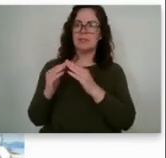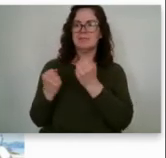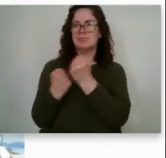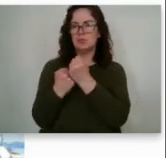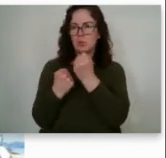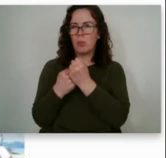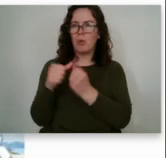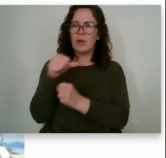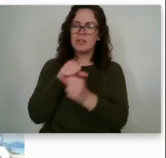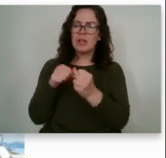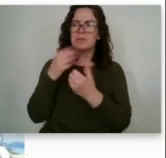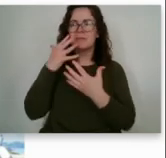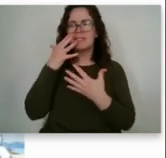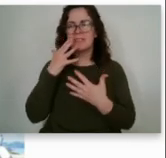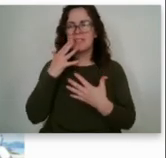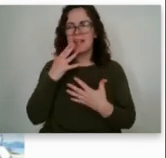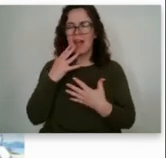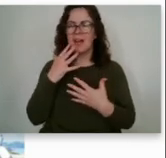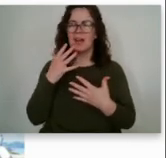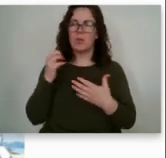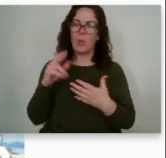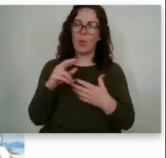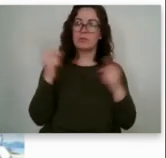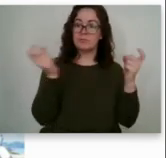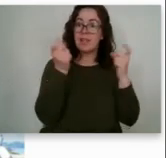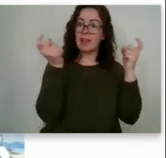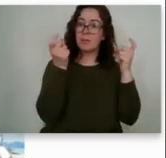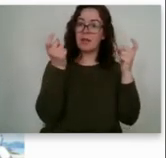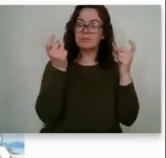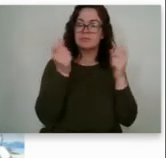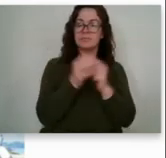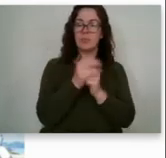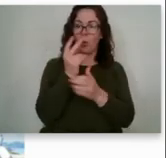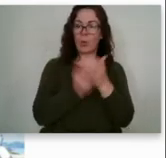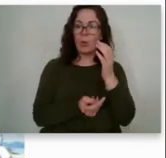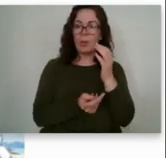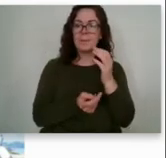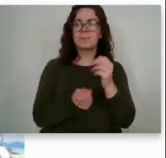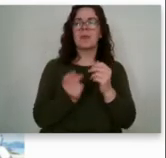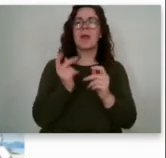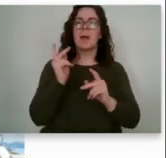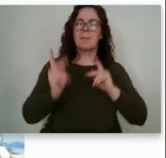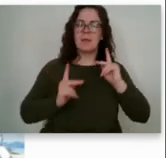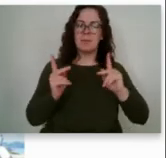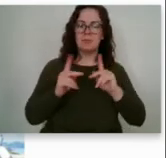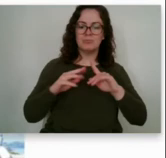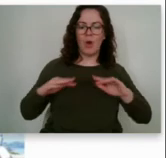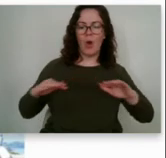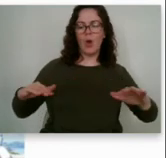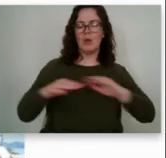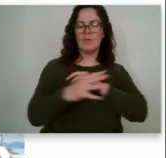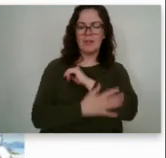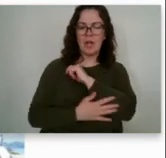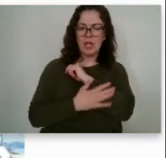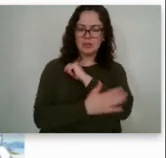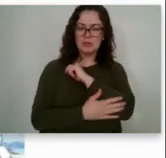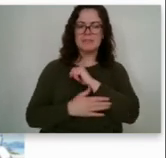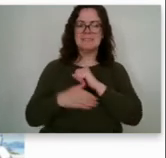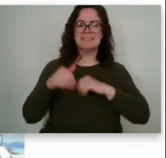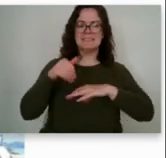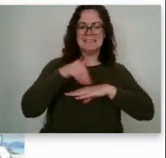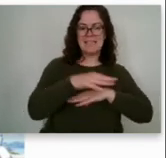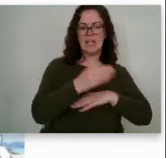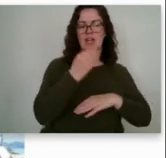together or to celebrate together. People all over the country send food, clothing, and money to help